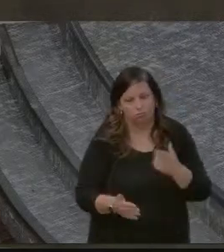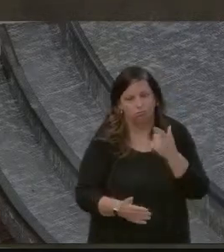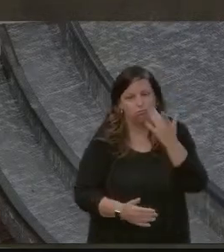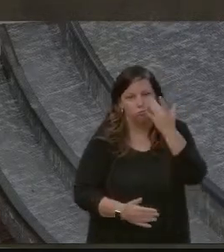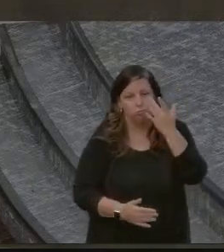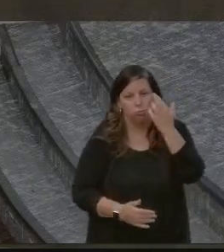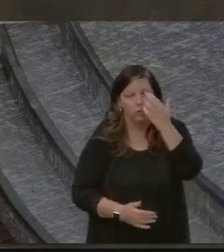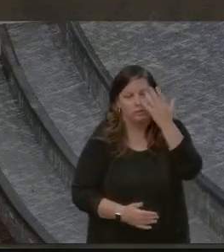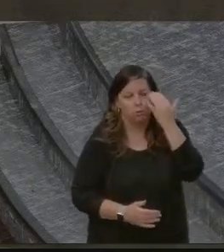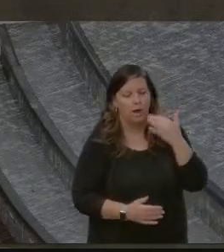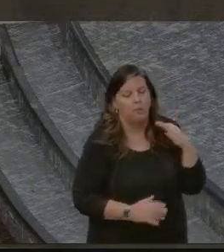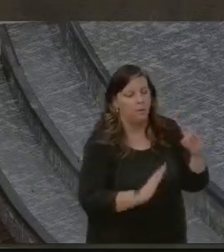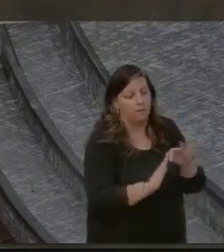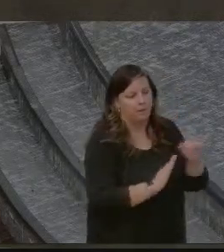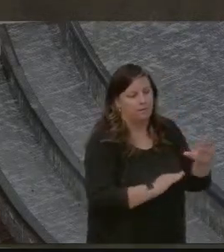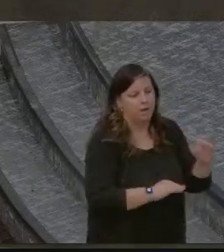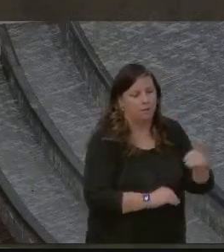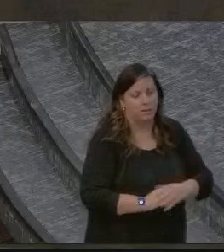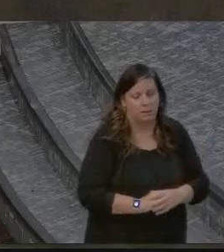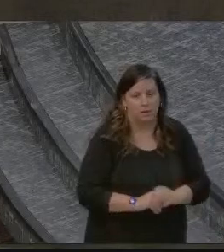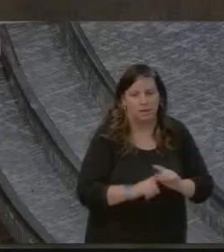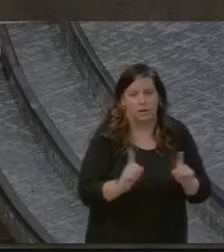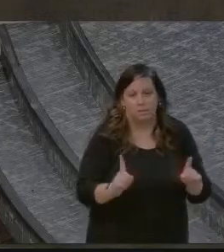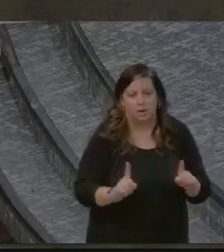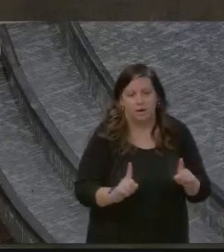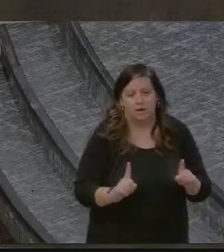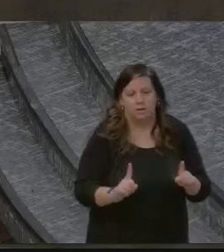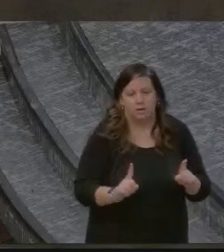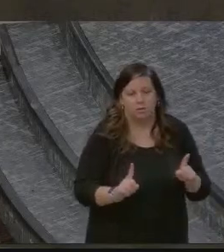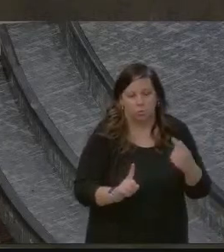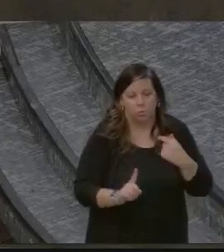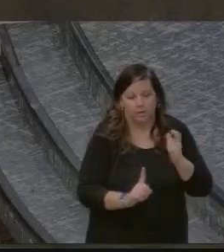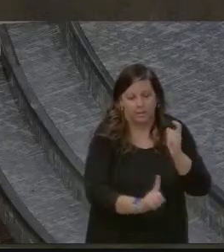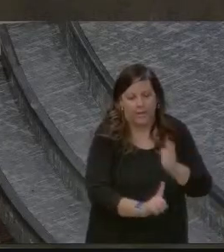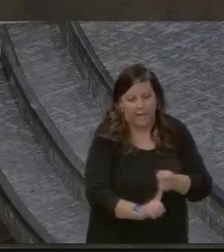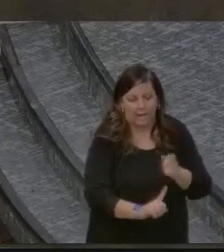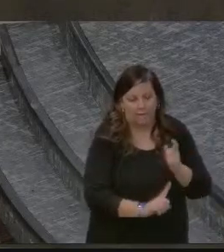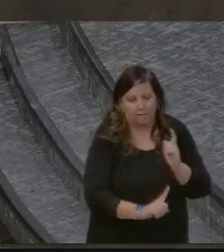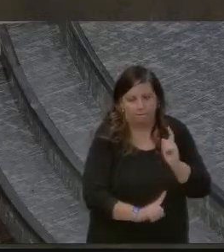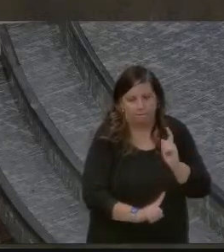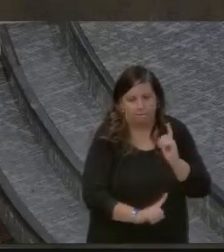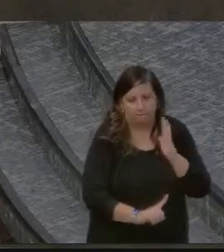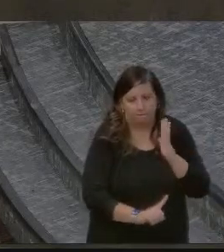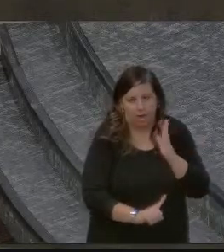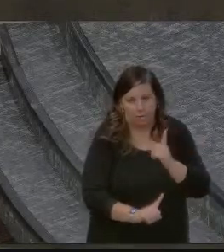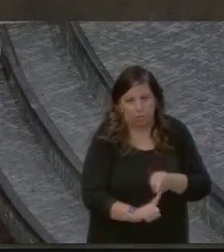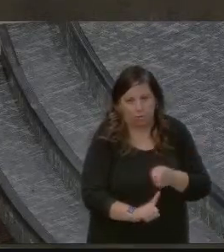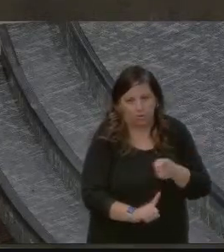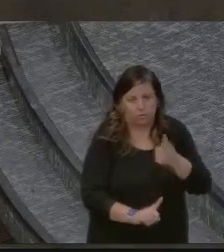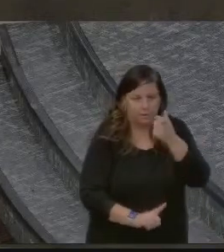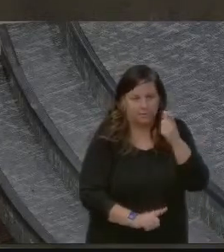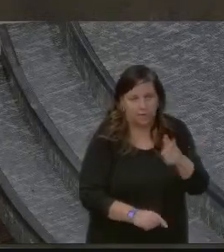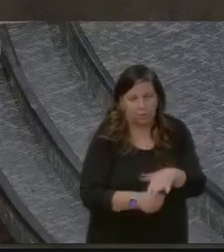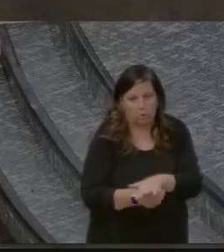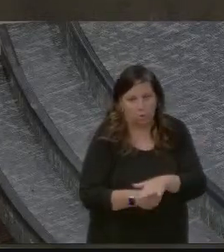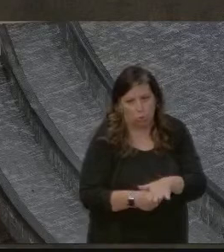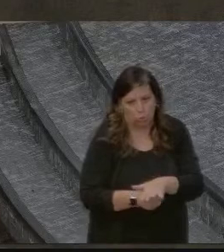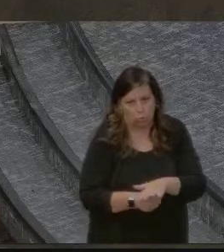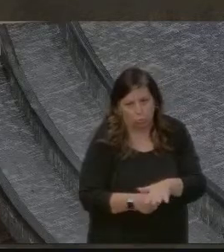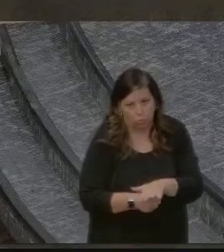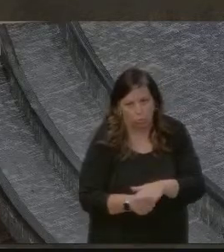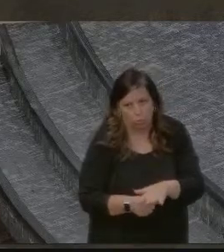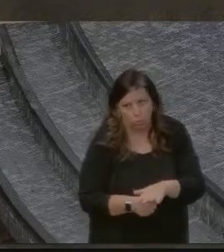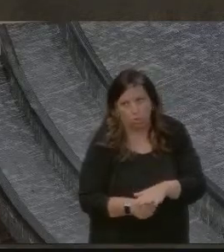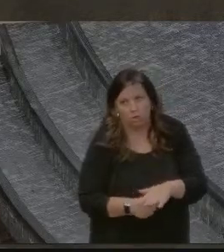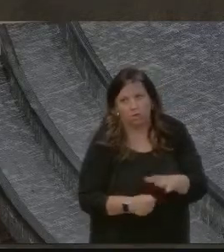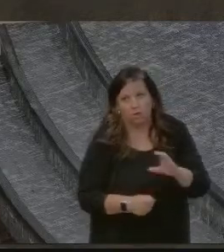in price. But the 5 points were given for being a local company when they did the scoring